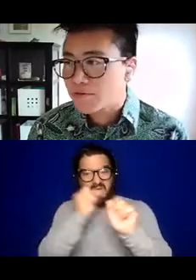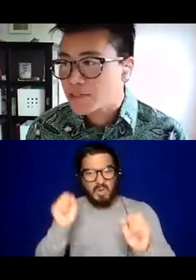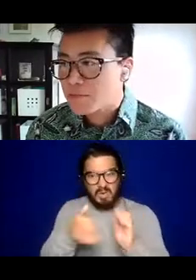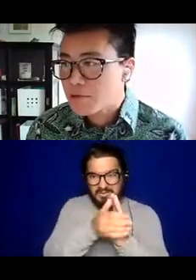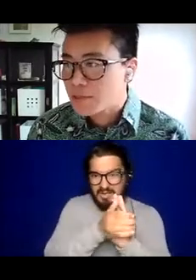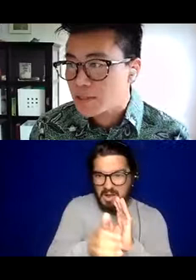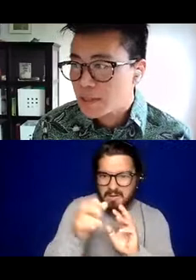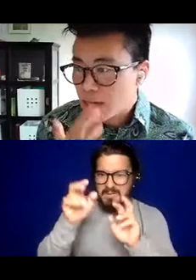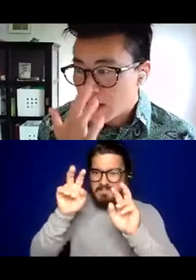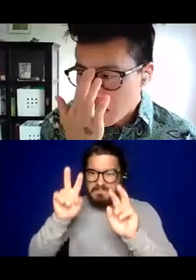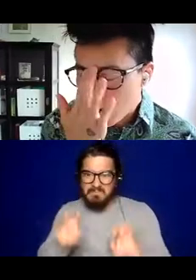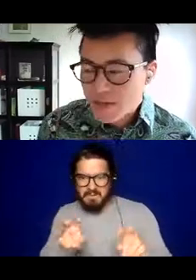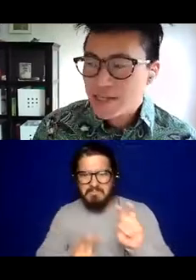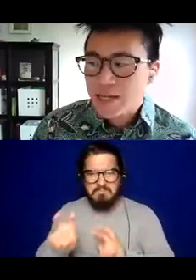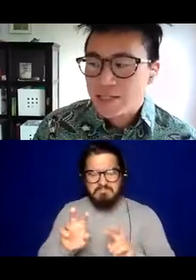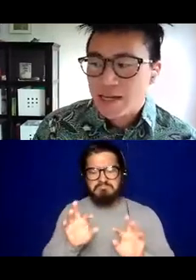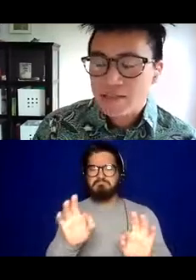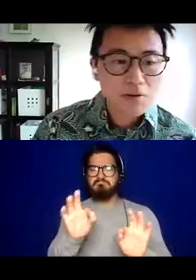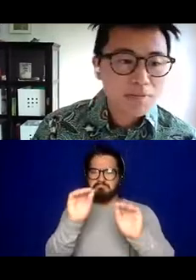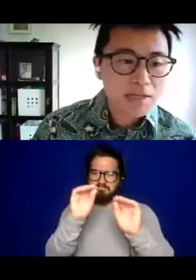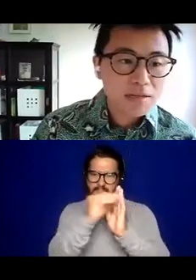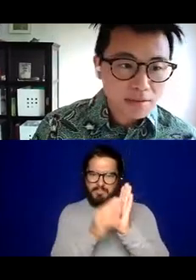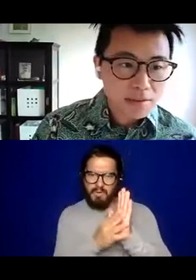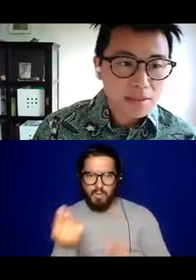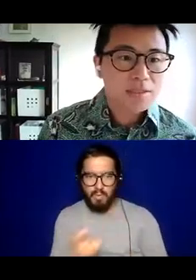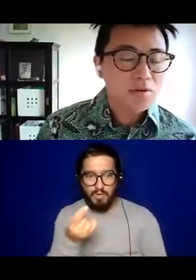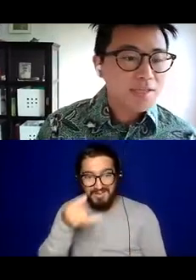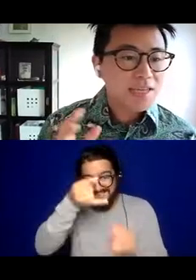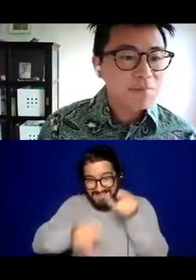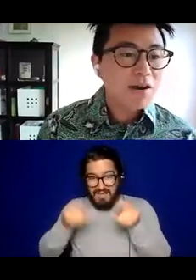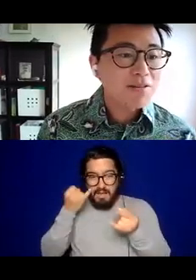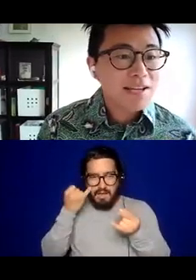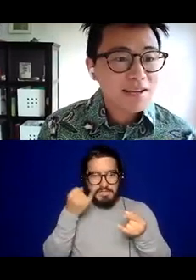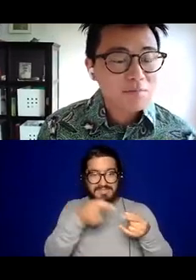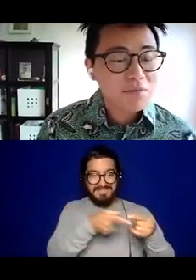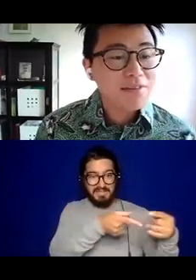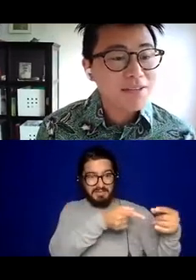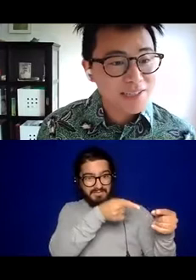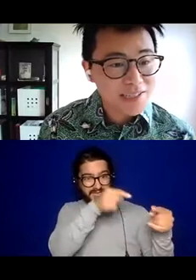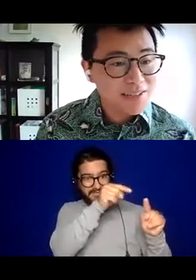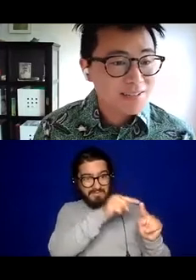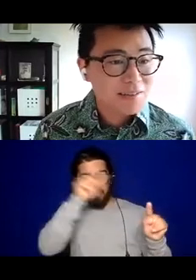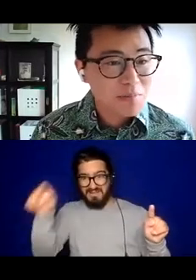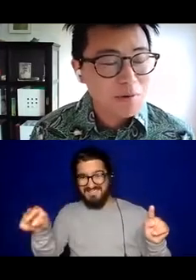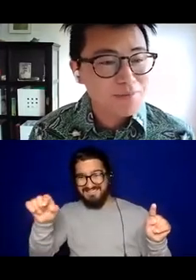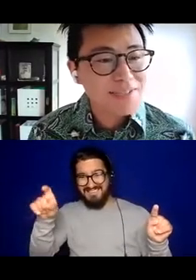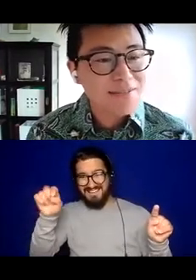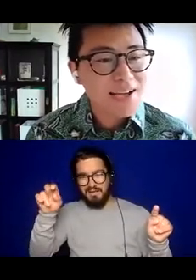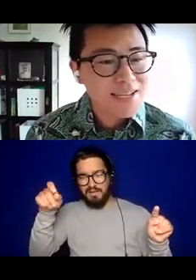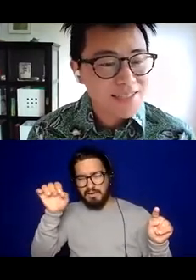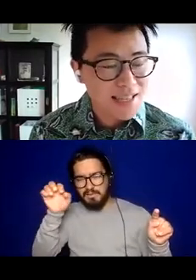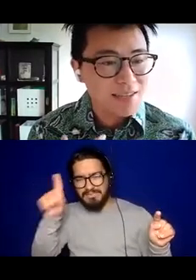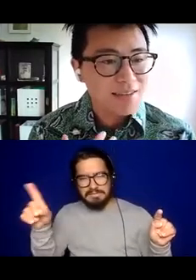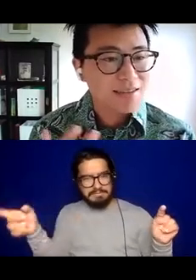review, for example. Is it end-to-end encrypted? So is it keeping our data private just to the people who are supposed to